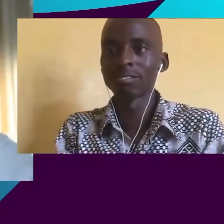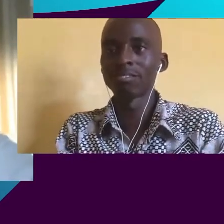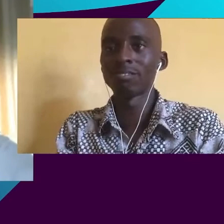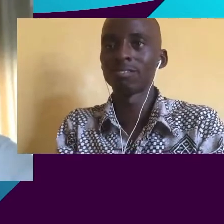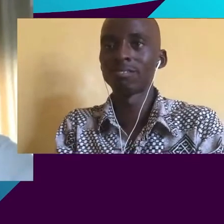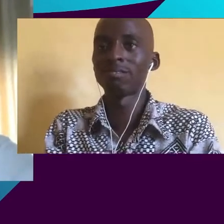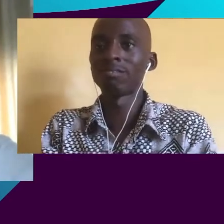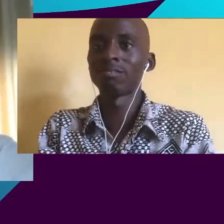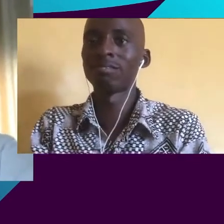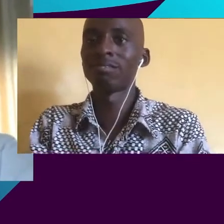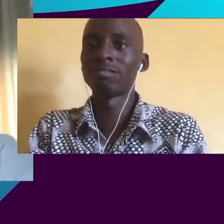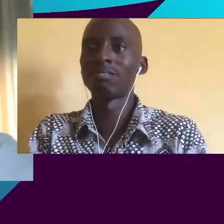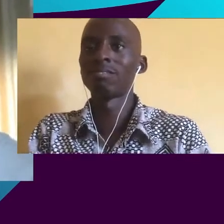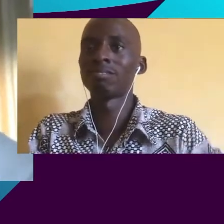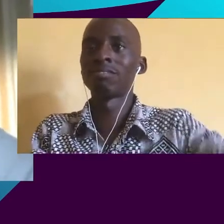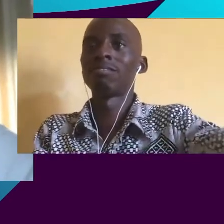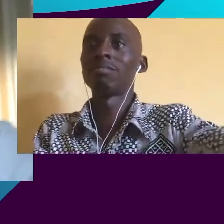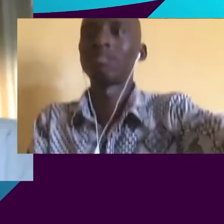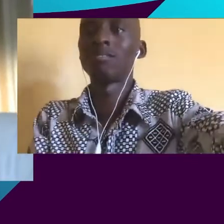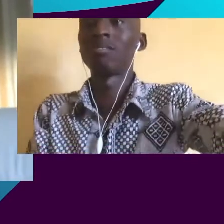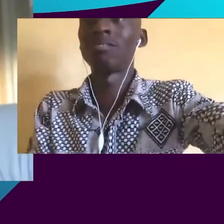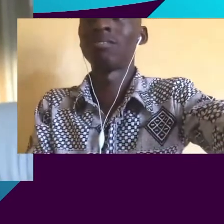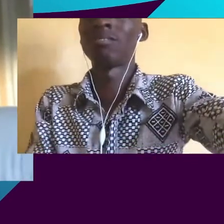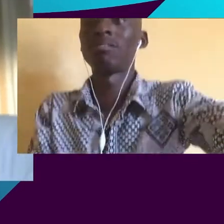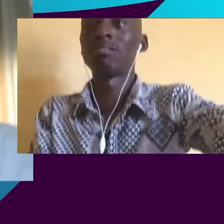if I was near her, I would clap so loud.